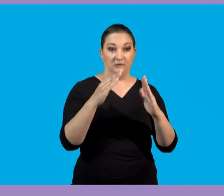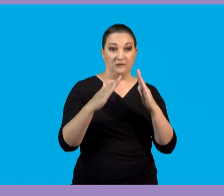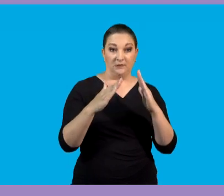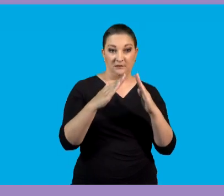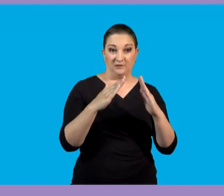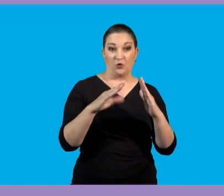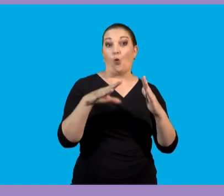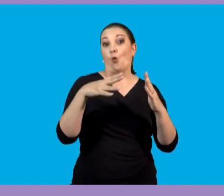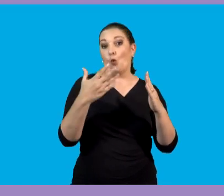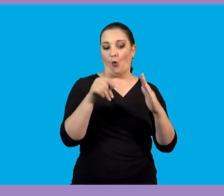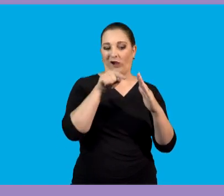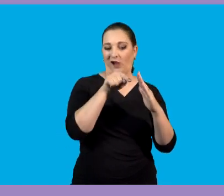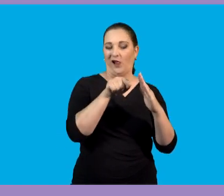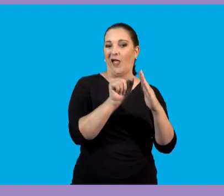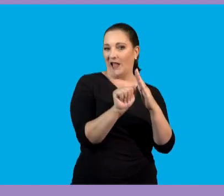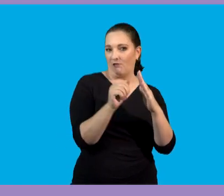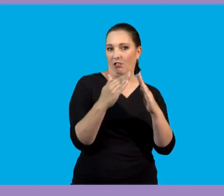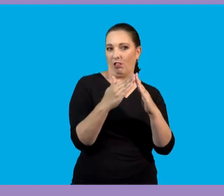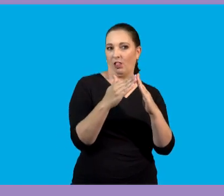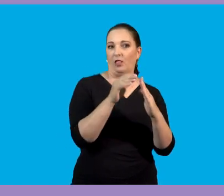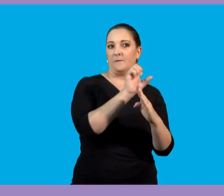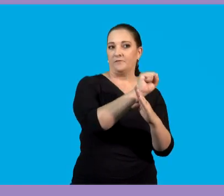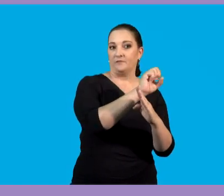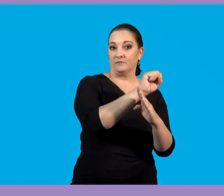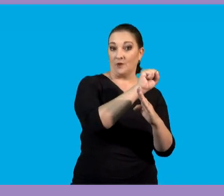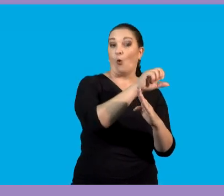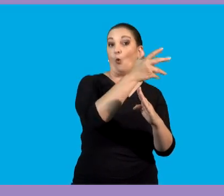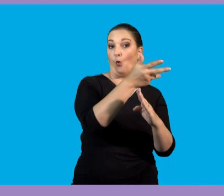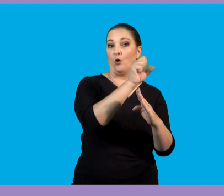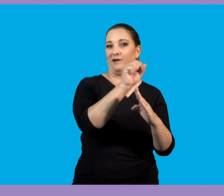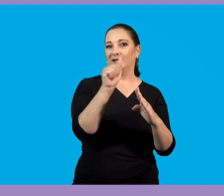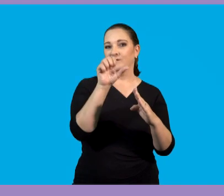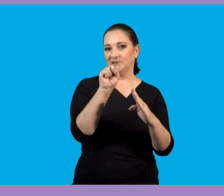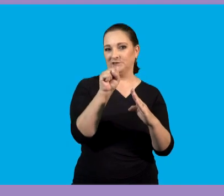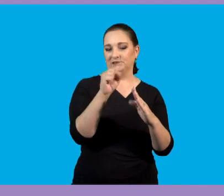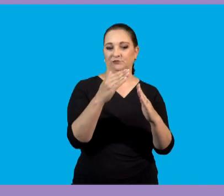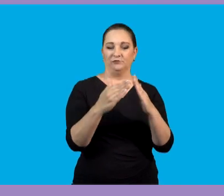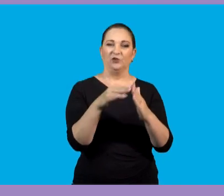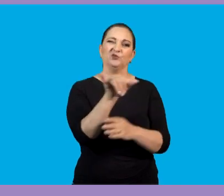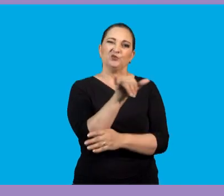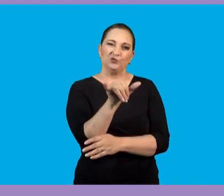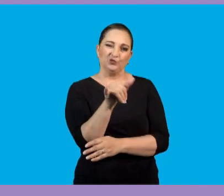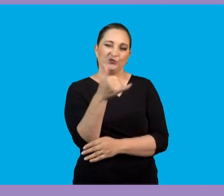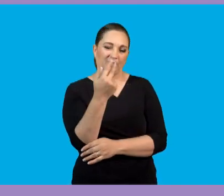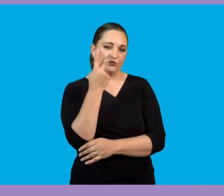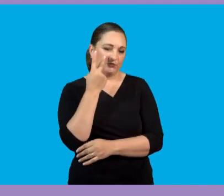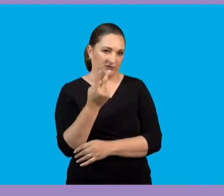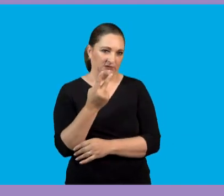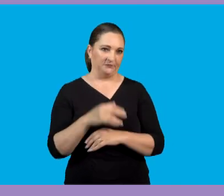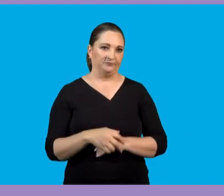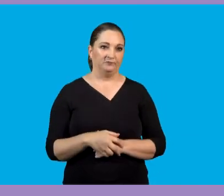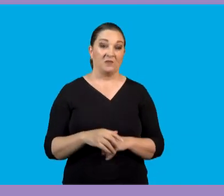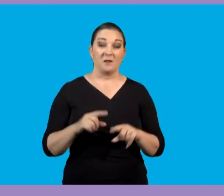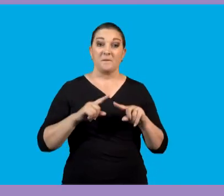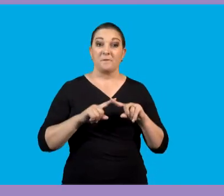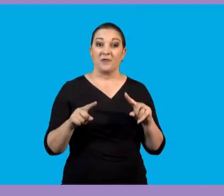the side angle side. So we are either going to use one of these two conditions to prove our congruency.